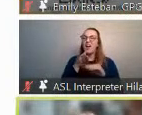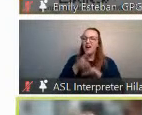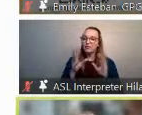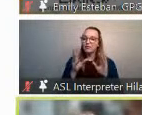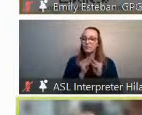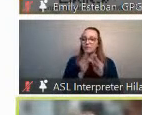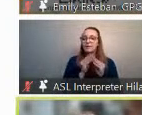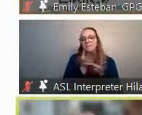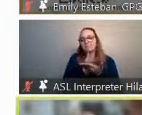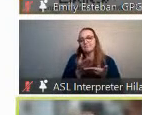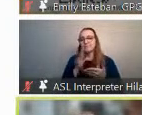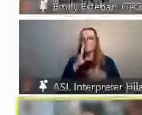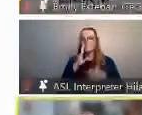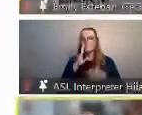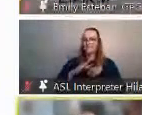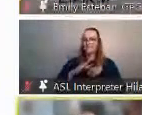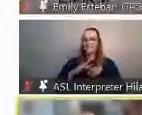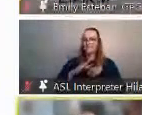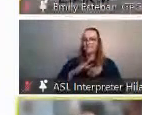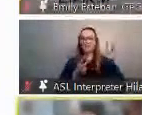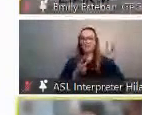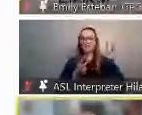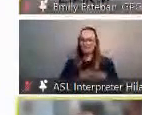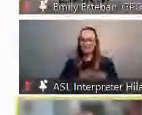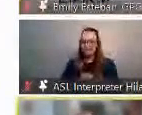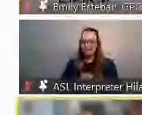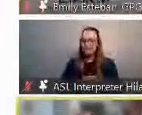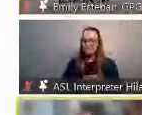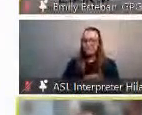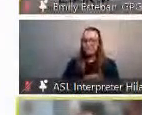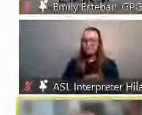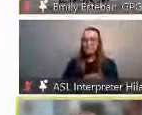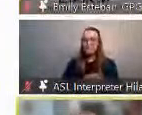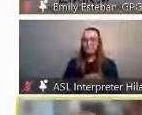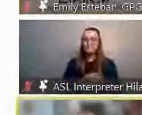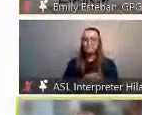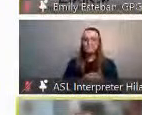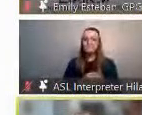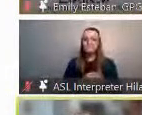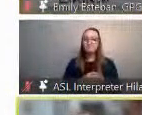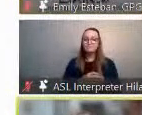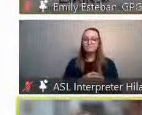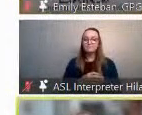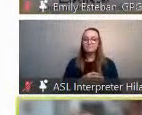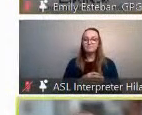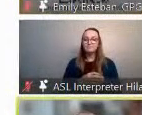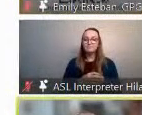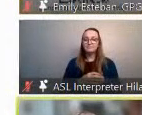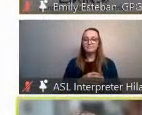for both the workgroup members and the public to review in advance of the meeting.